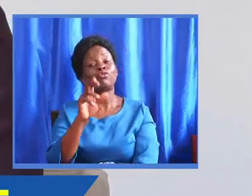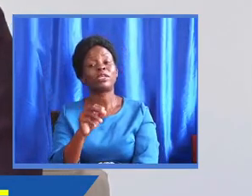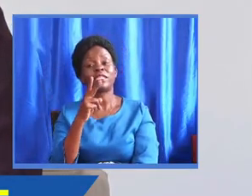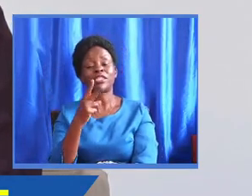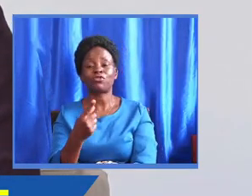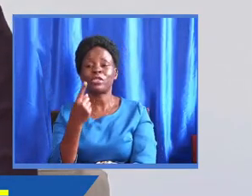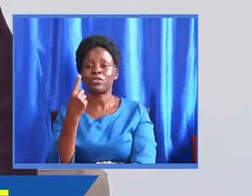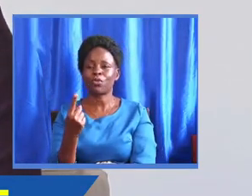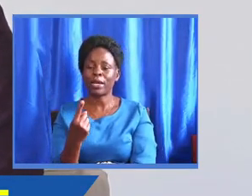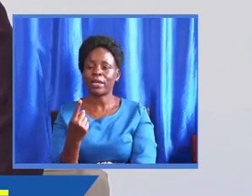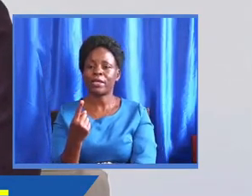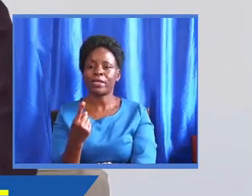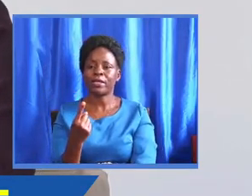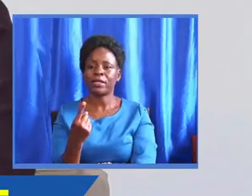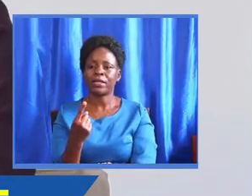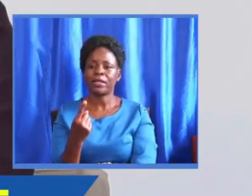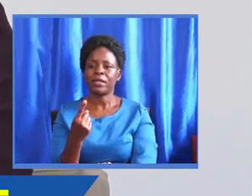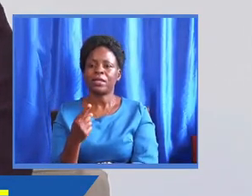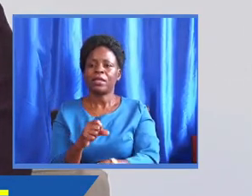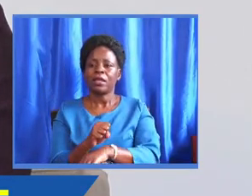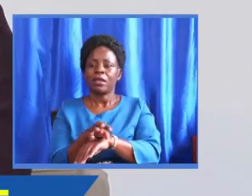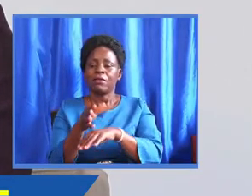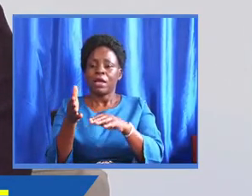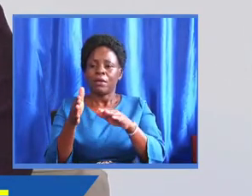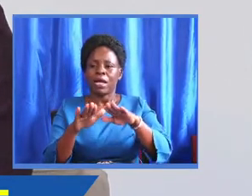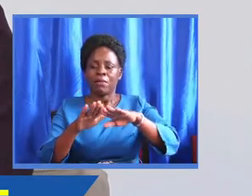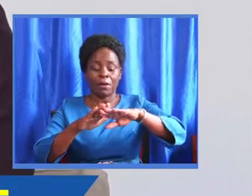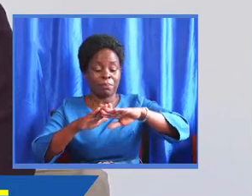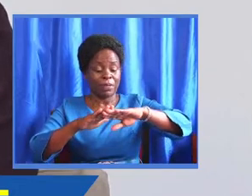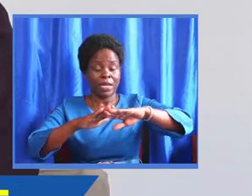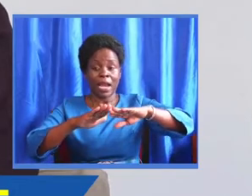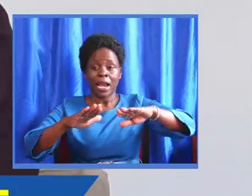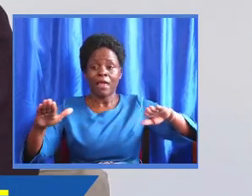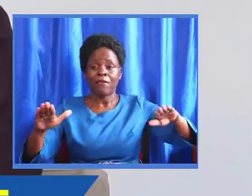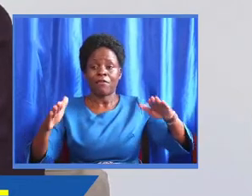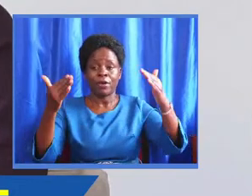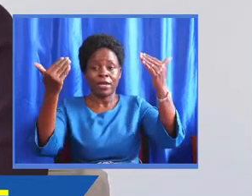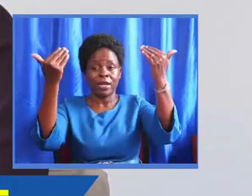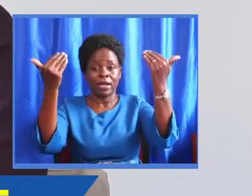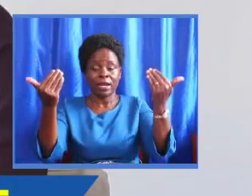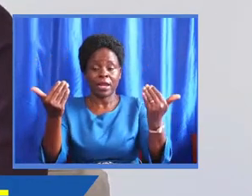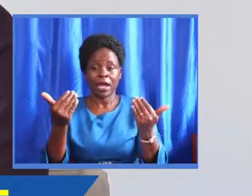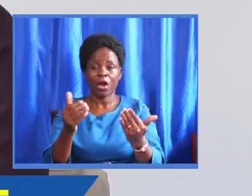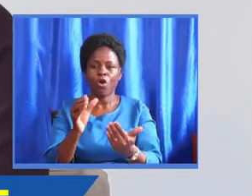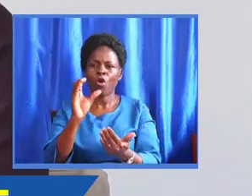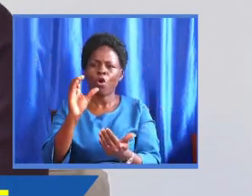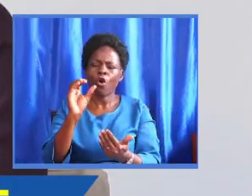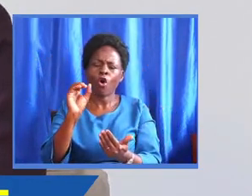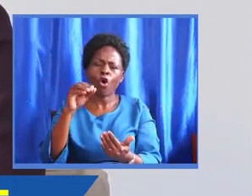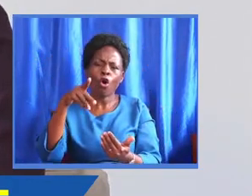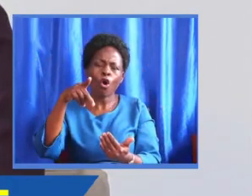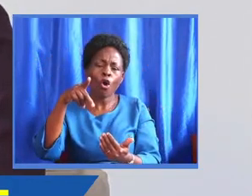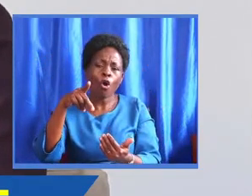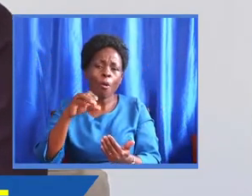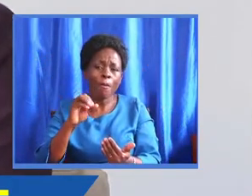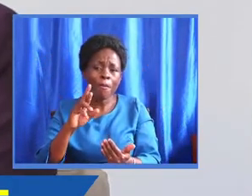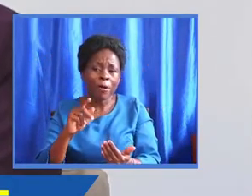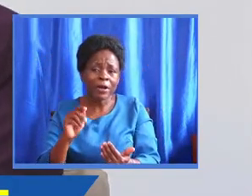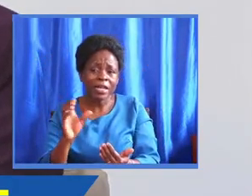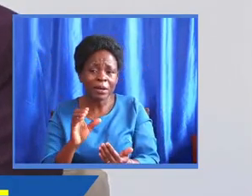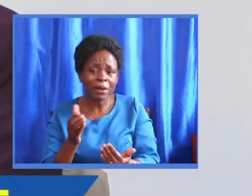one in place, it has actually been leveled now. The corporate companies have a cap